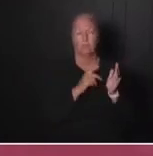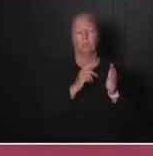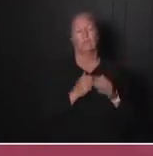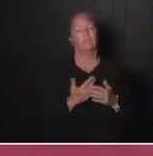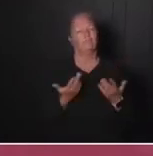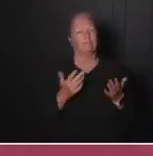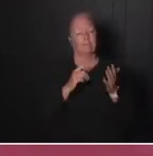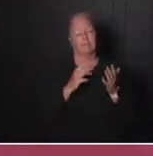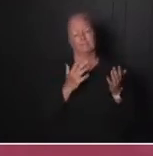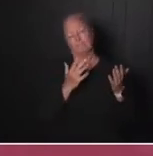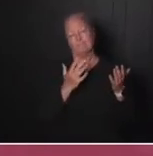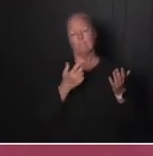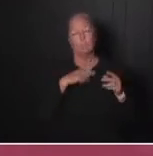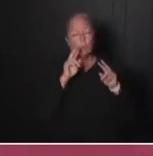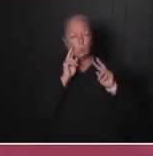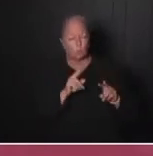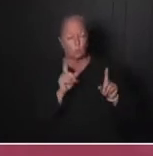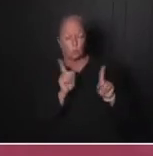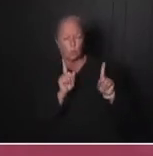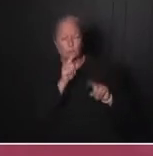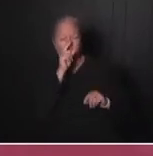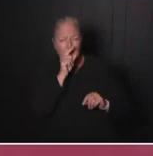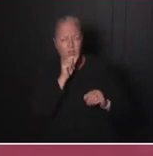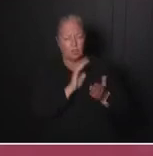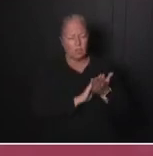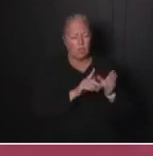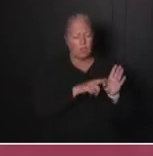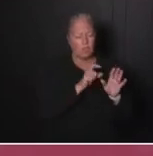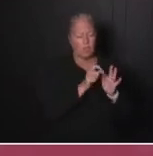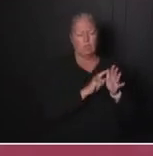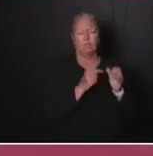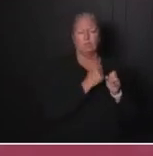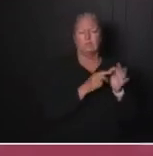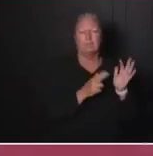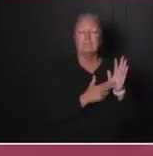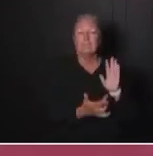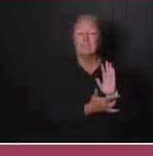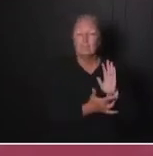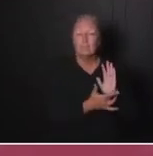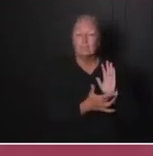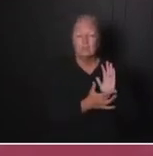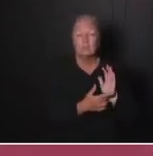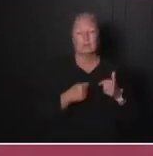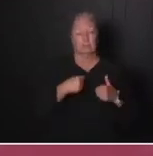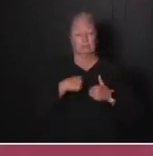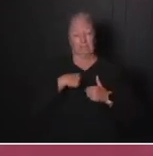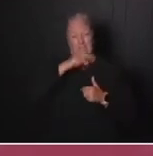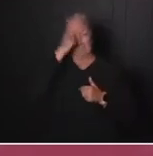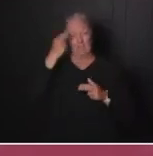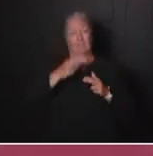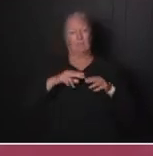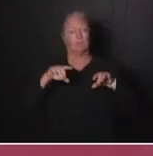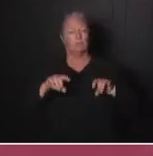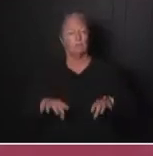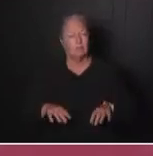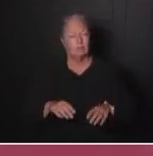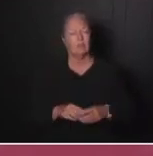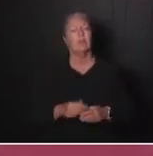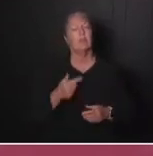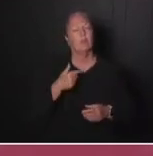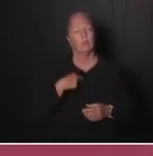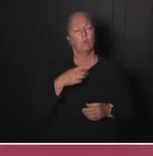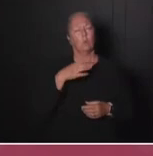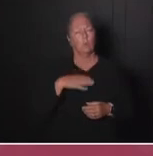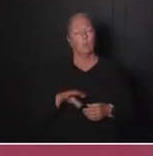the extraordinary potential of hydrogen technology. My ambition for Australia is to be